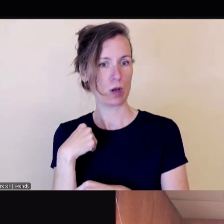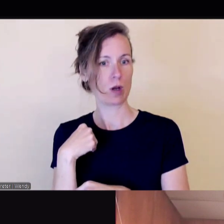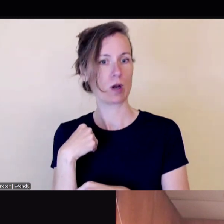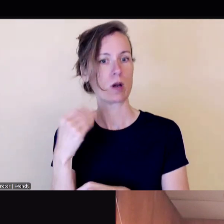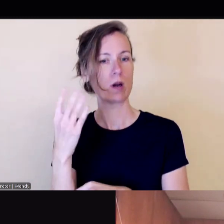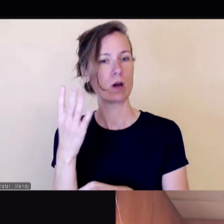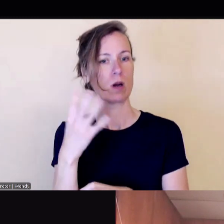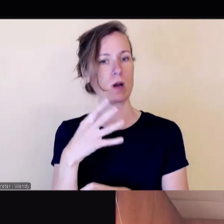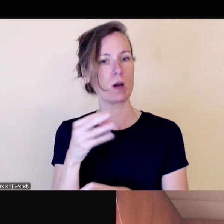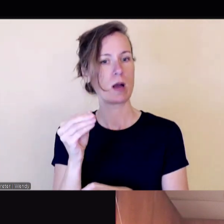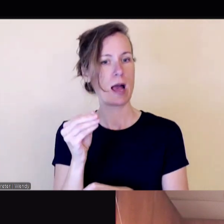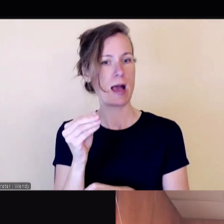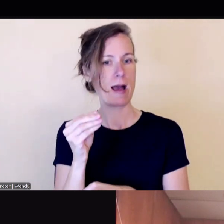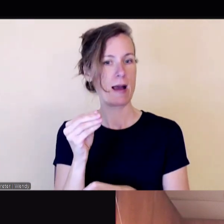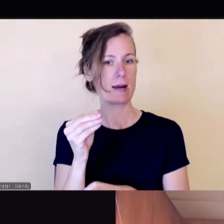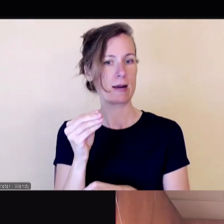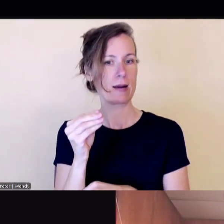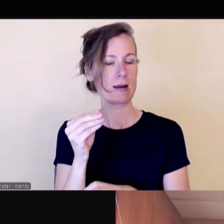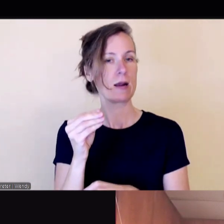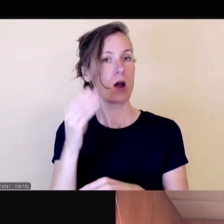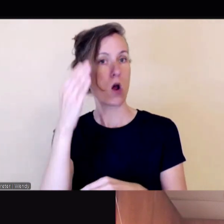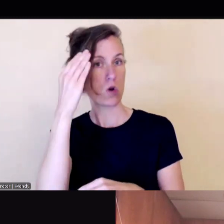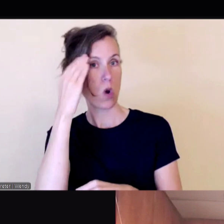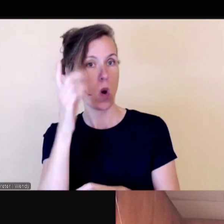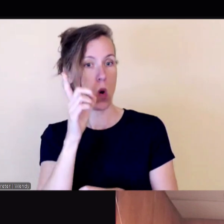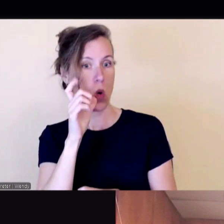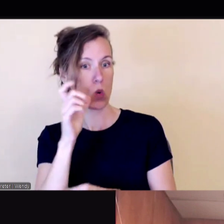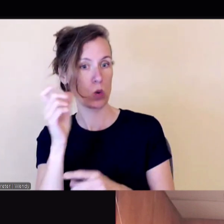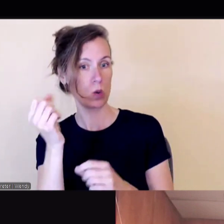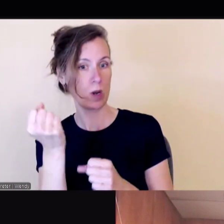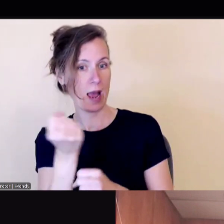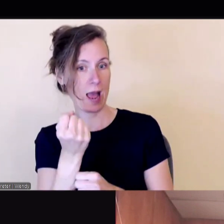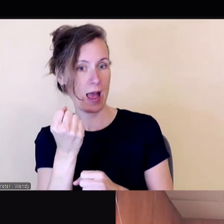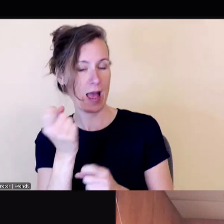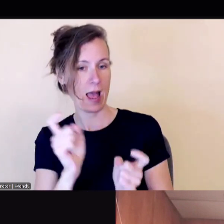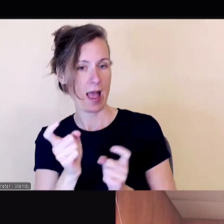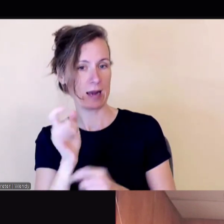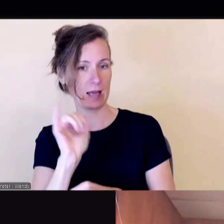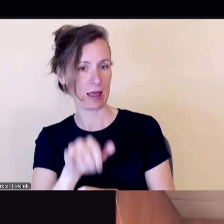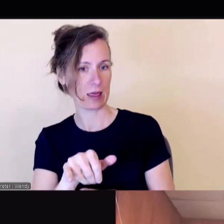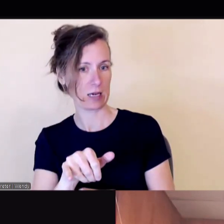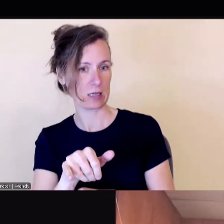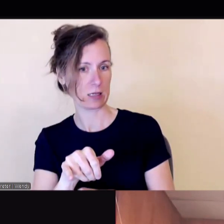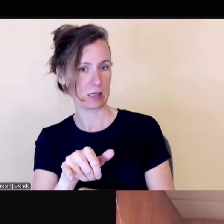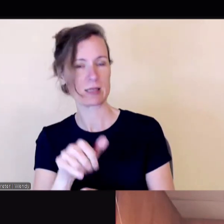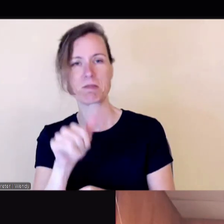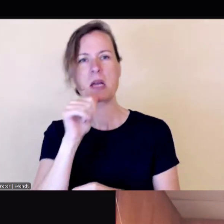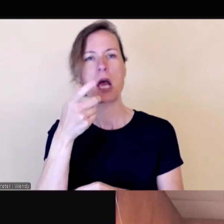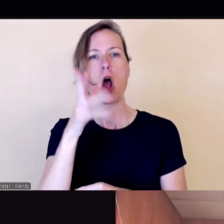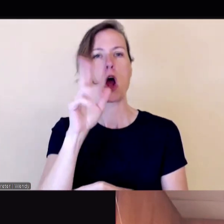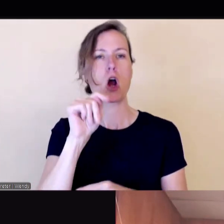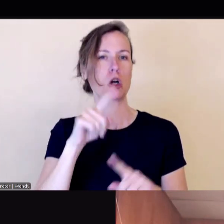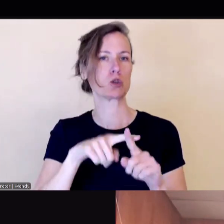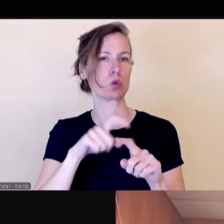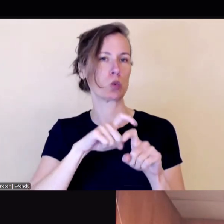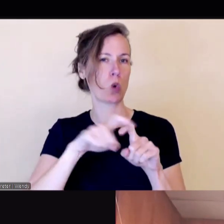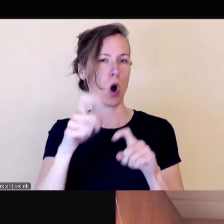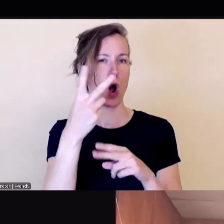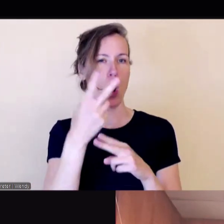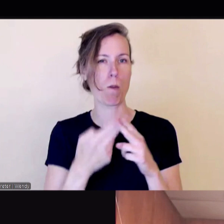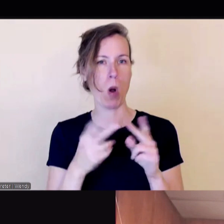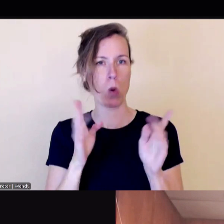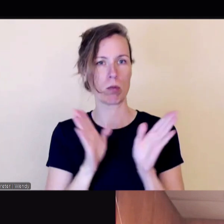also may, so I don't think it hurts to call both. But certainly if it sort of sounds like someone feels like they